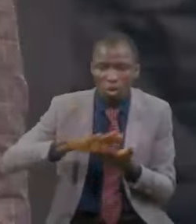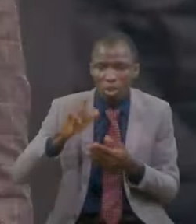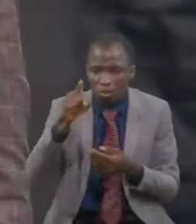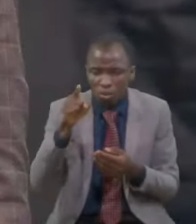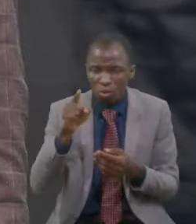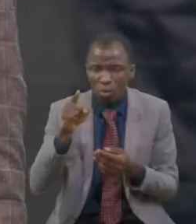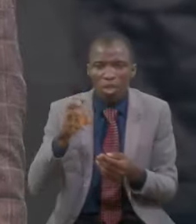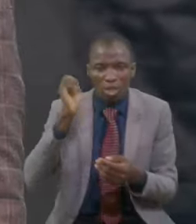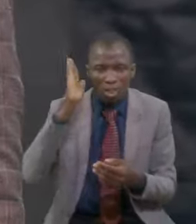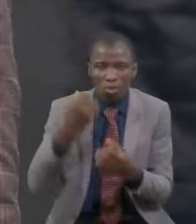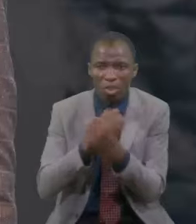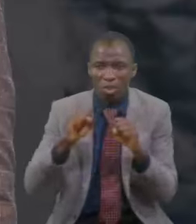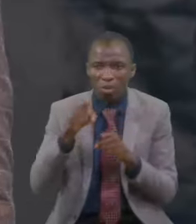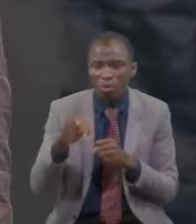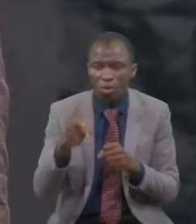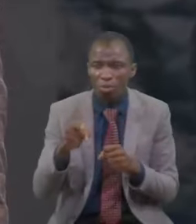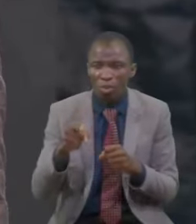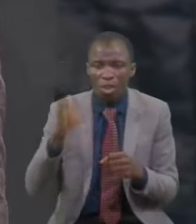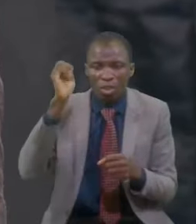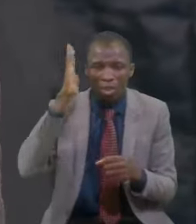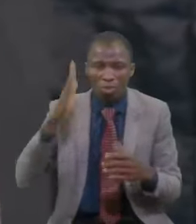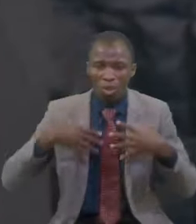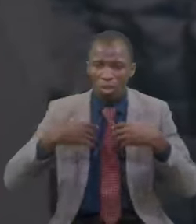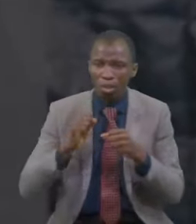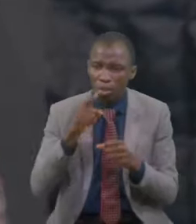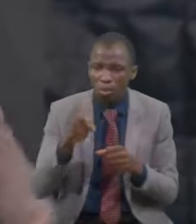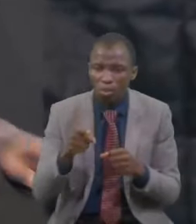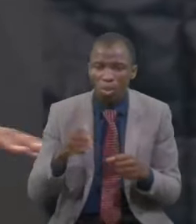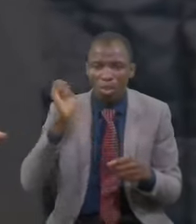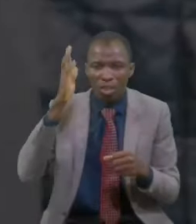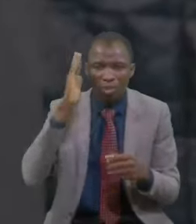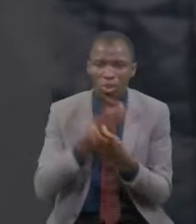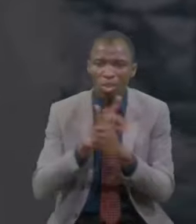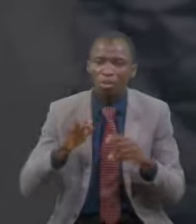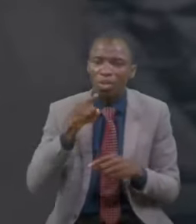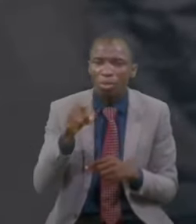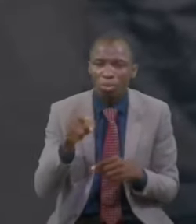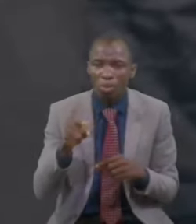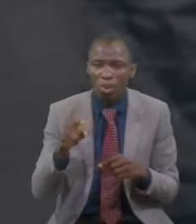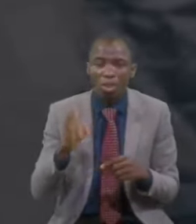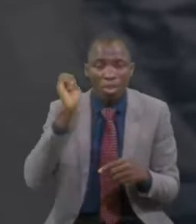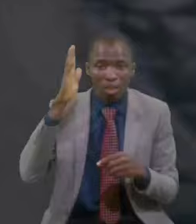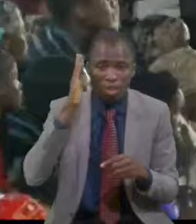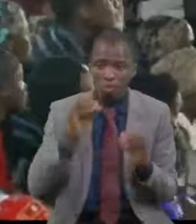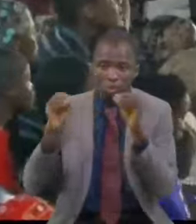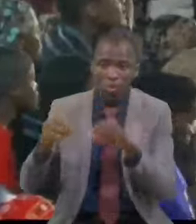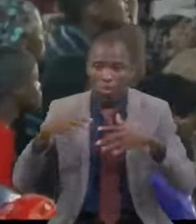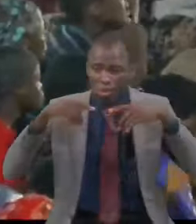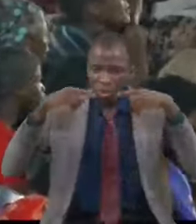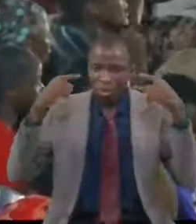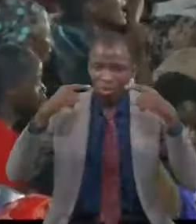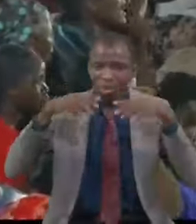you. It will heal you. It will deliver you. It will put a smile on your